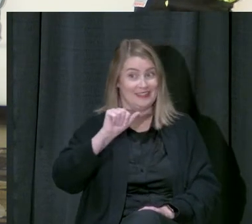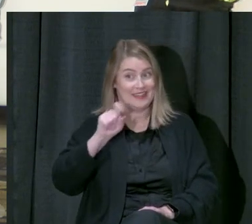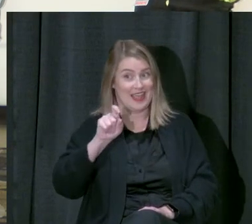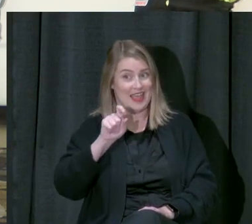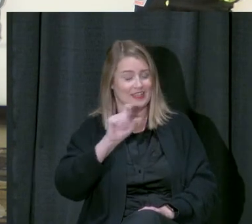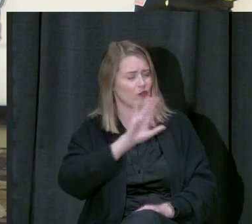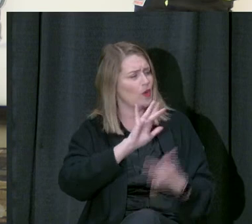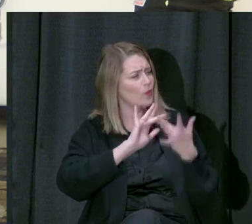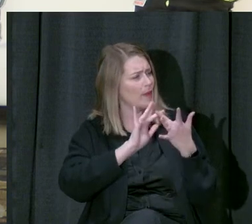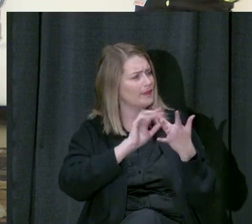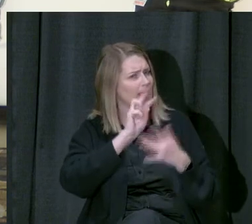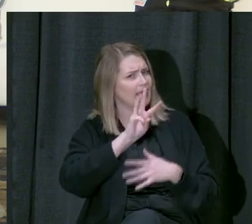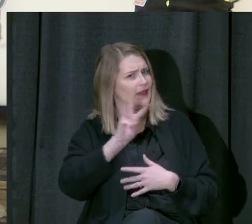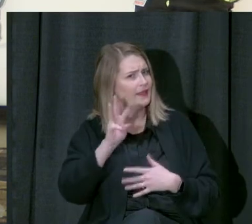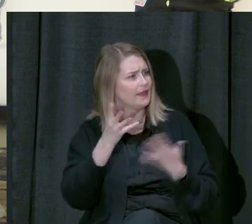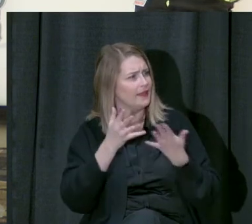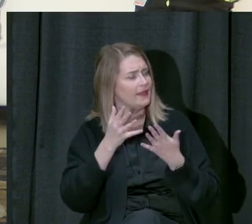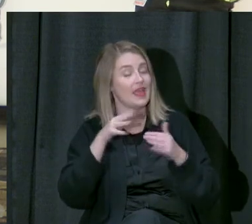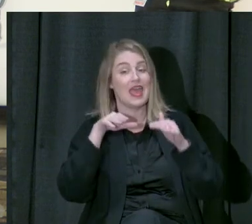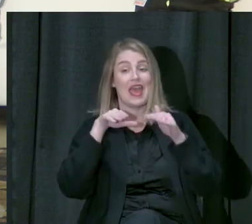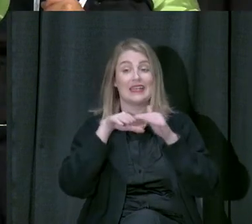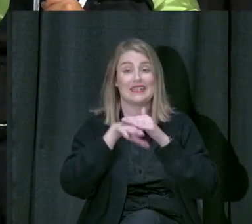What's your website address?